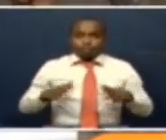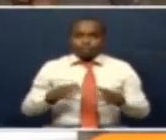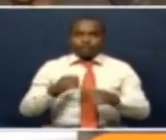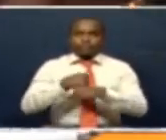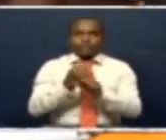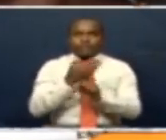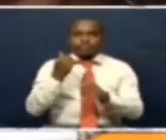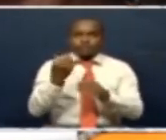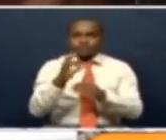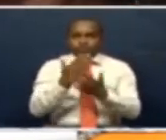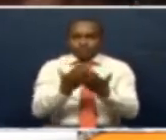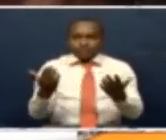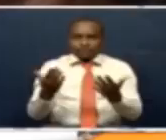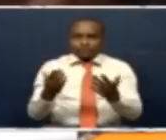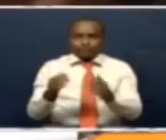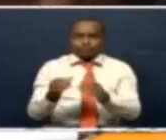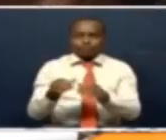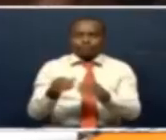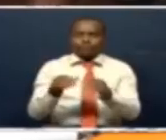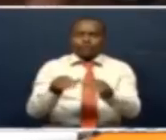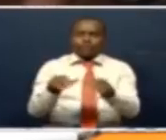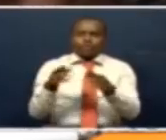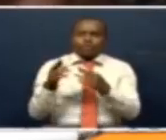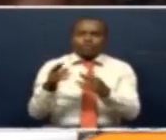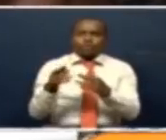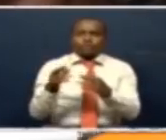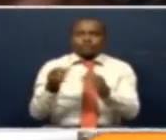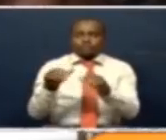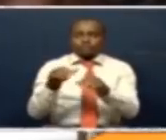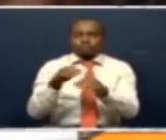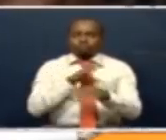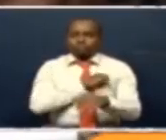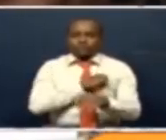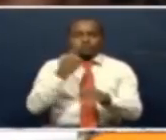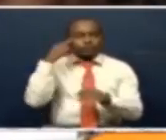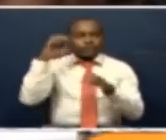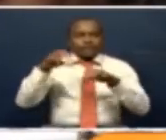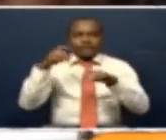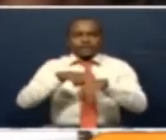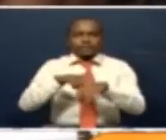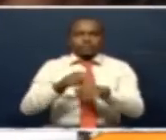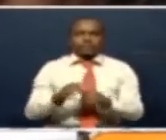of things, bracing for the rainy days ahead. Wilkisanyabwa, Citizen Live at 9.